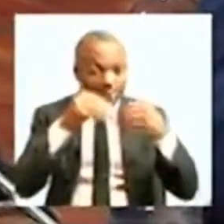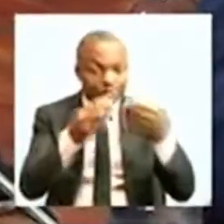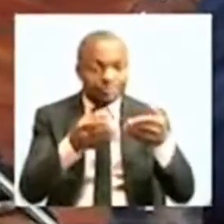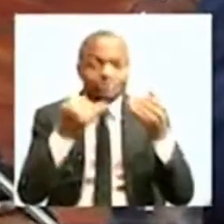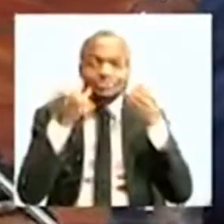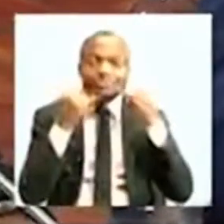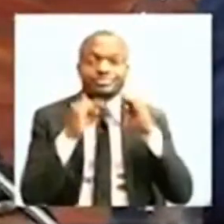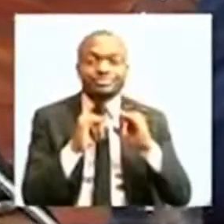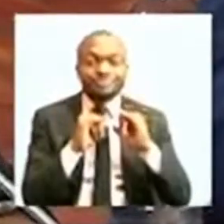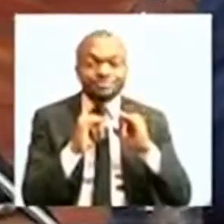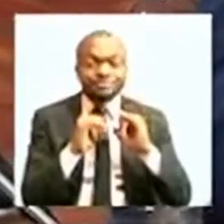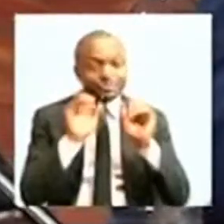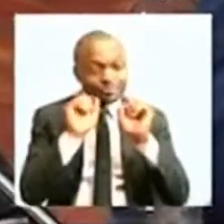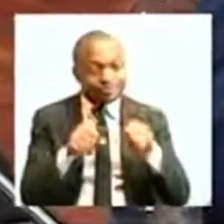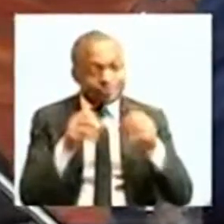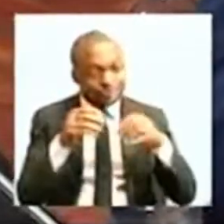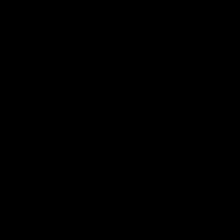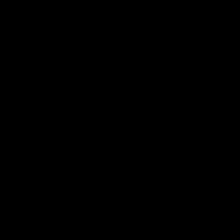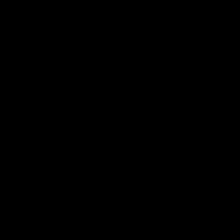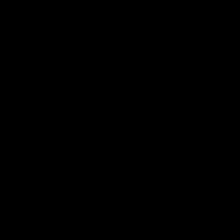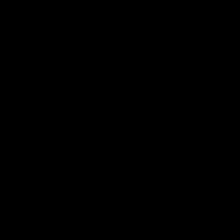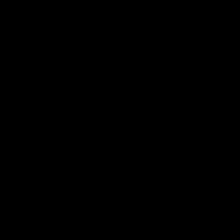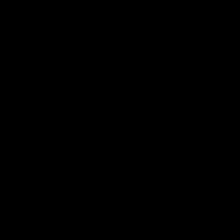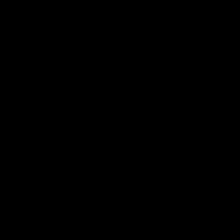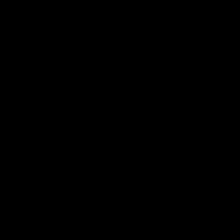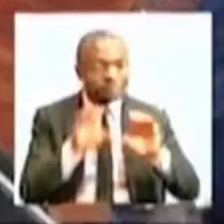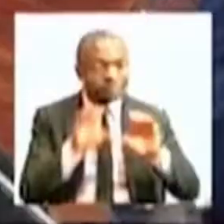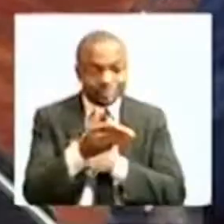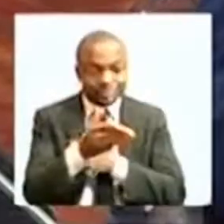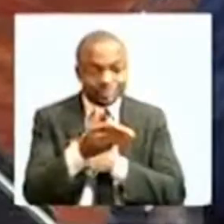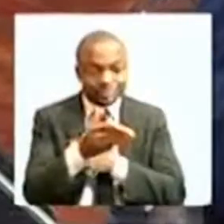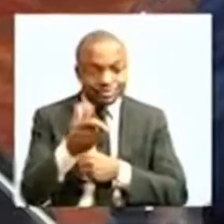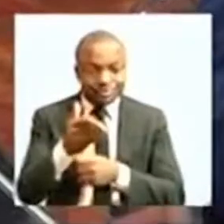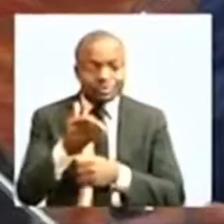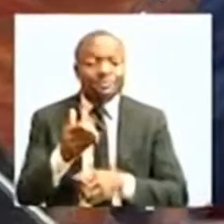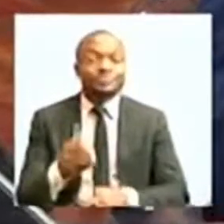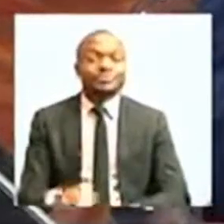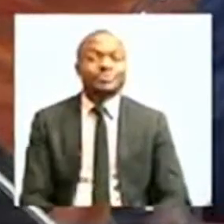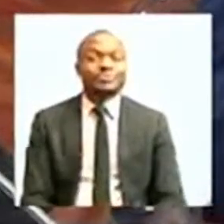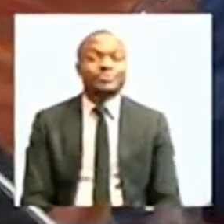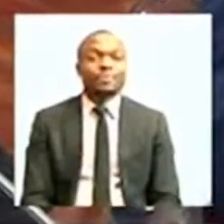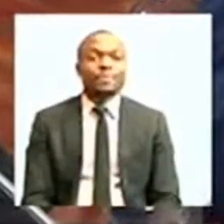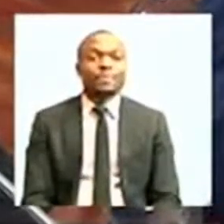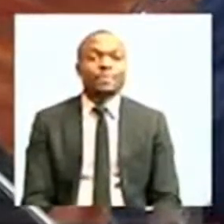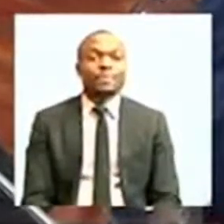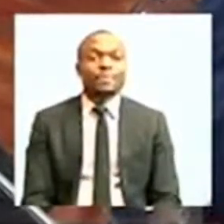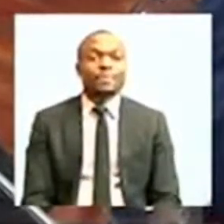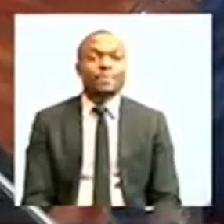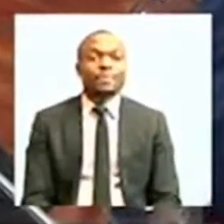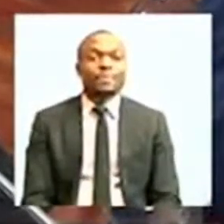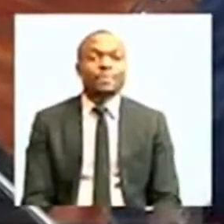them. Can you go ahead and take disciplinary action against them? And